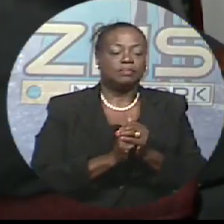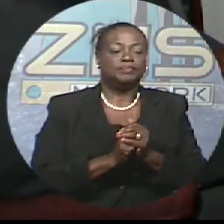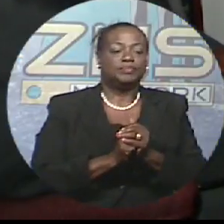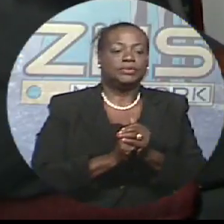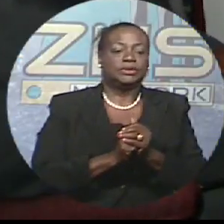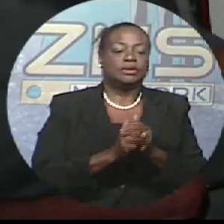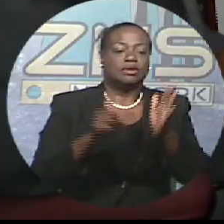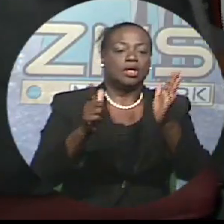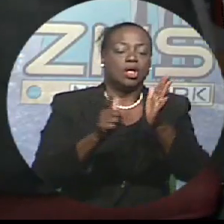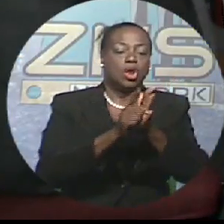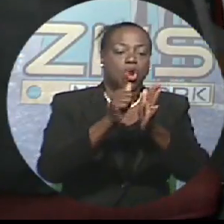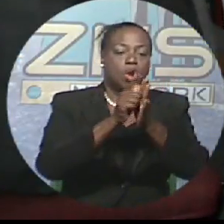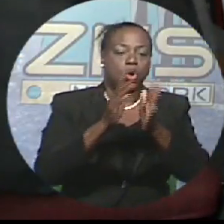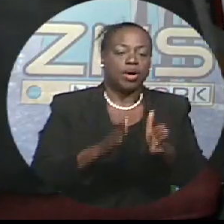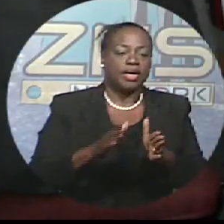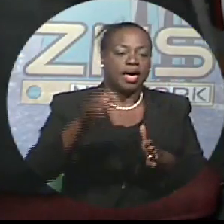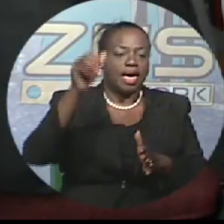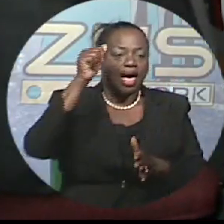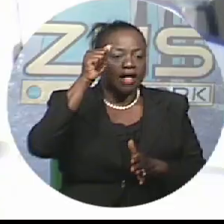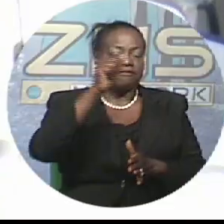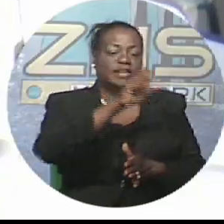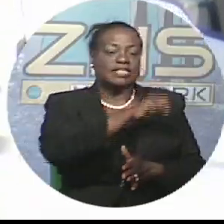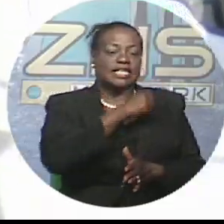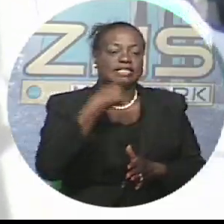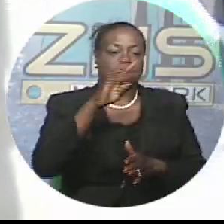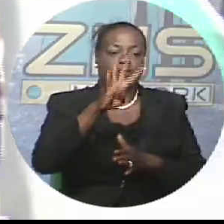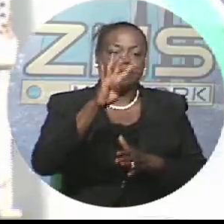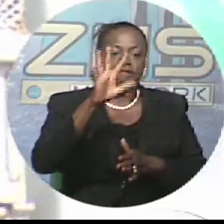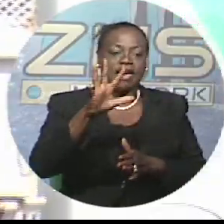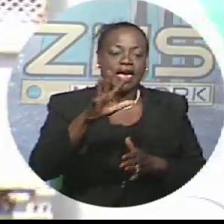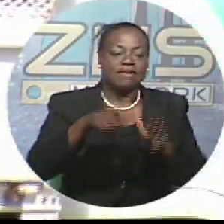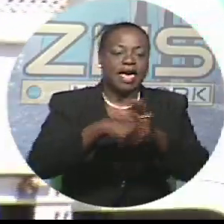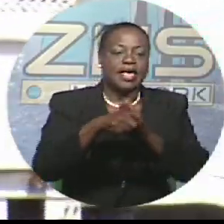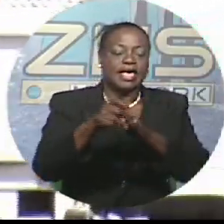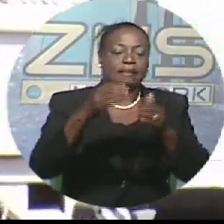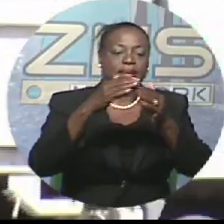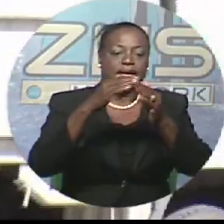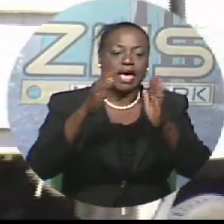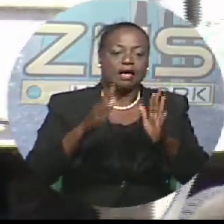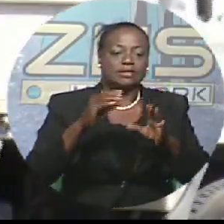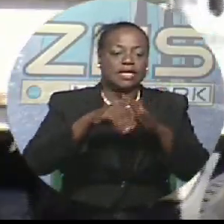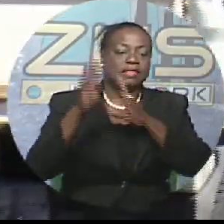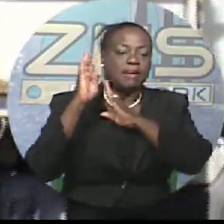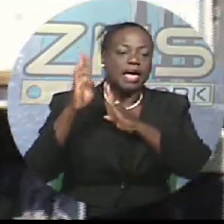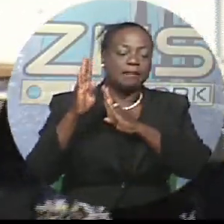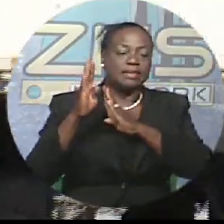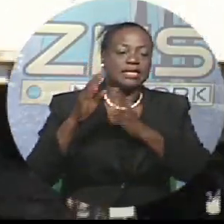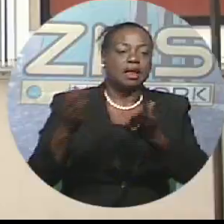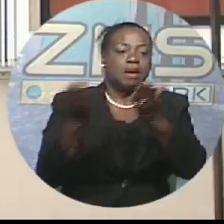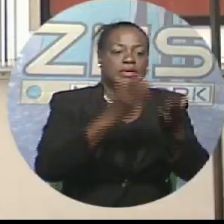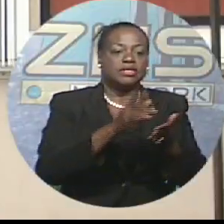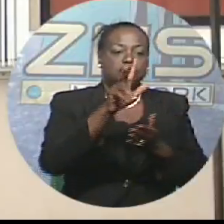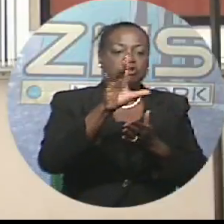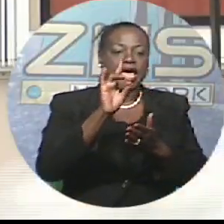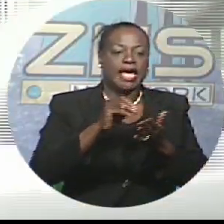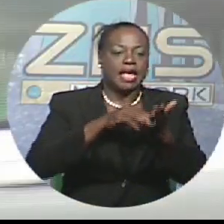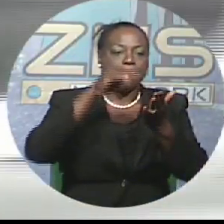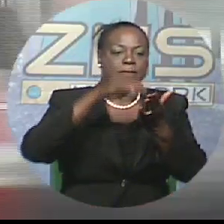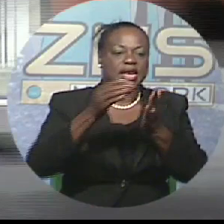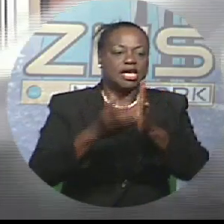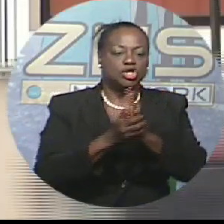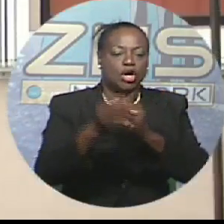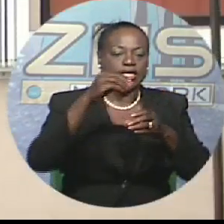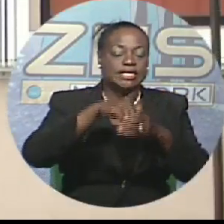Alfred Sears believes there are at least 45 gambling houses in the Bahamas that rake in roughly $380 million in projected